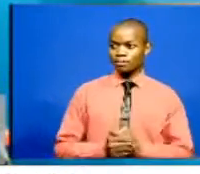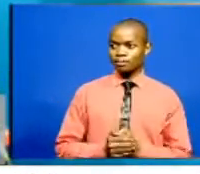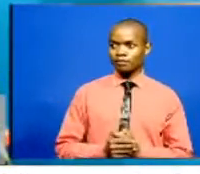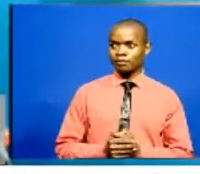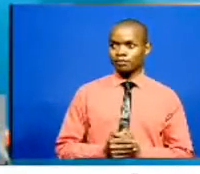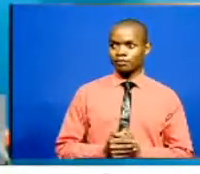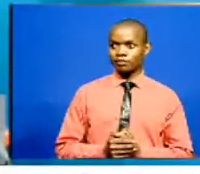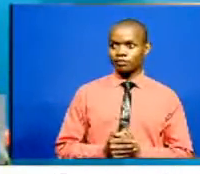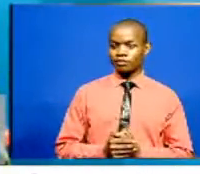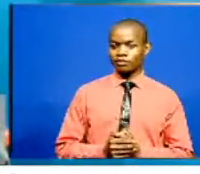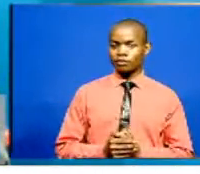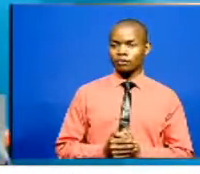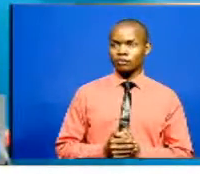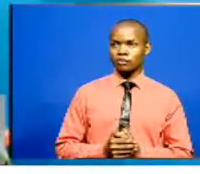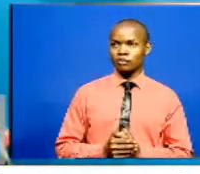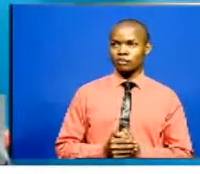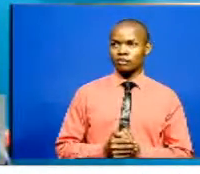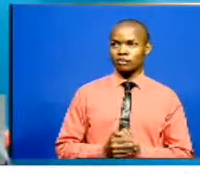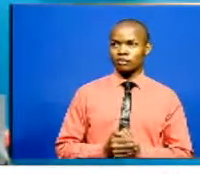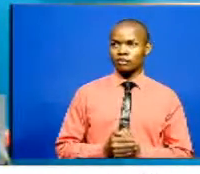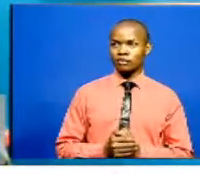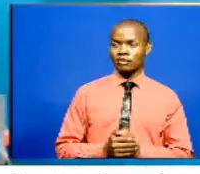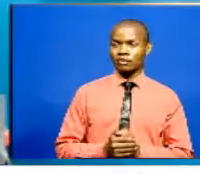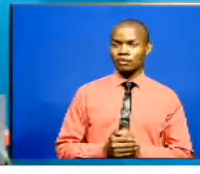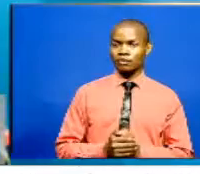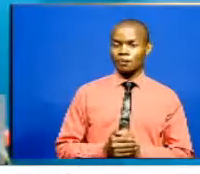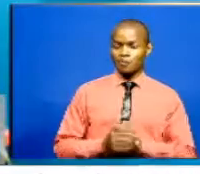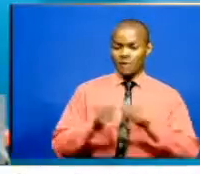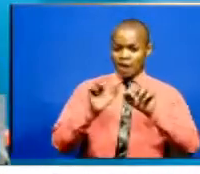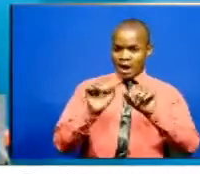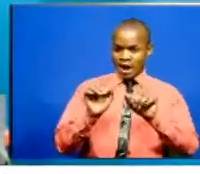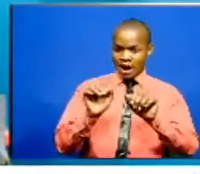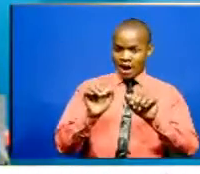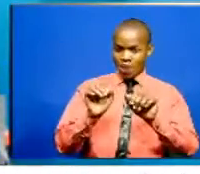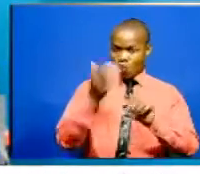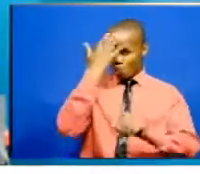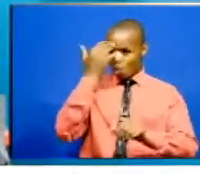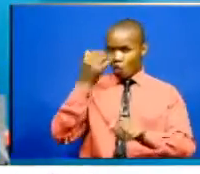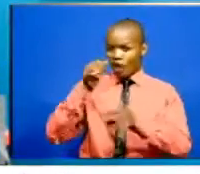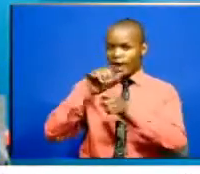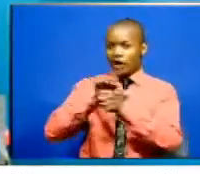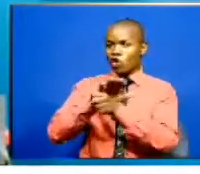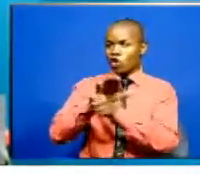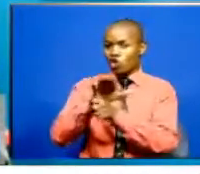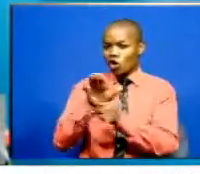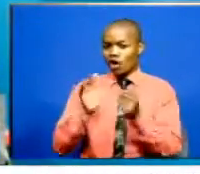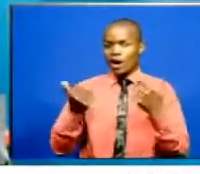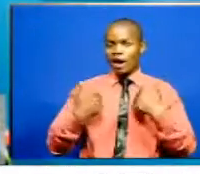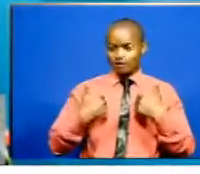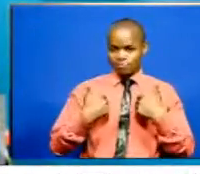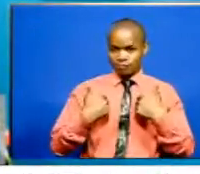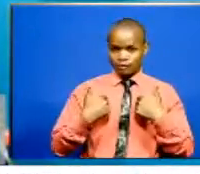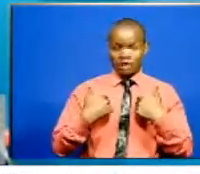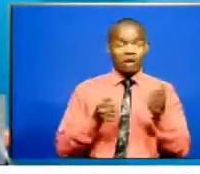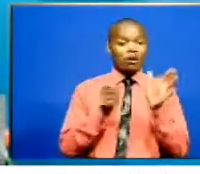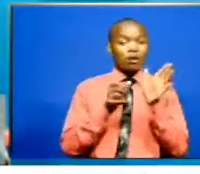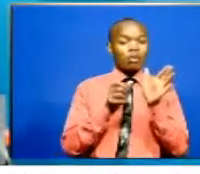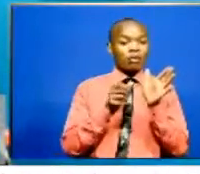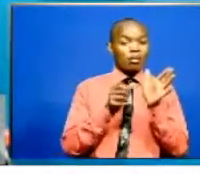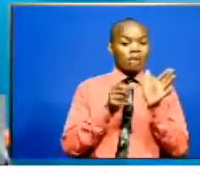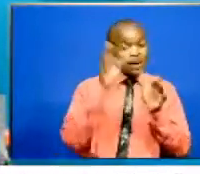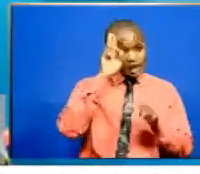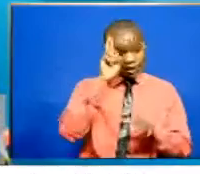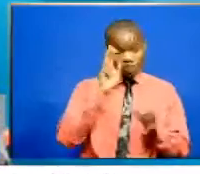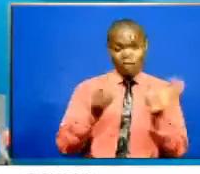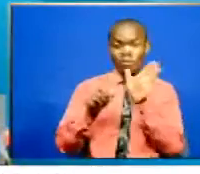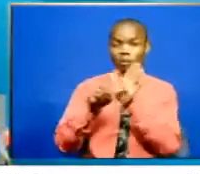this is happening because something has been broken between people and nature. And this United